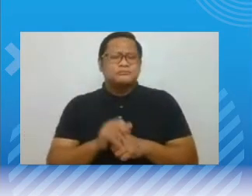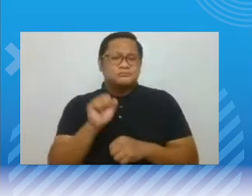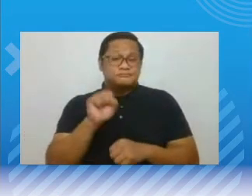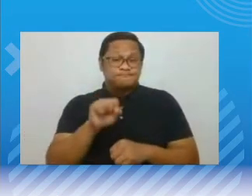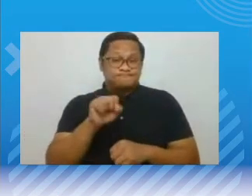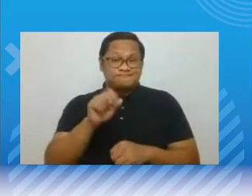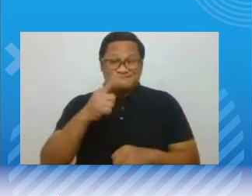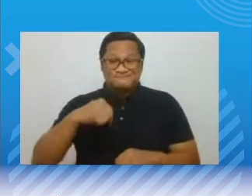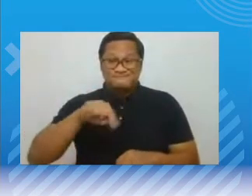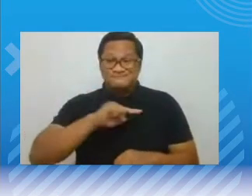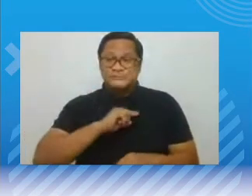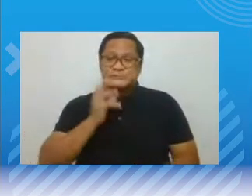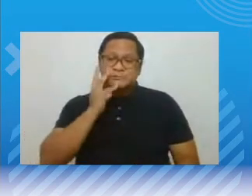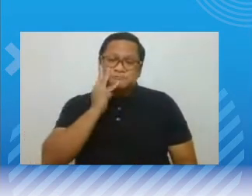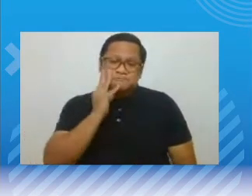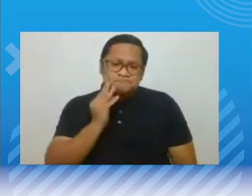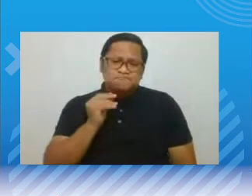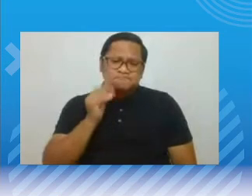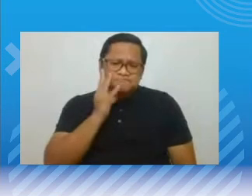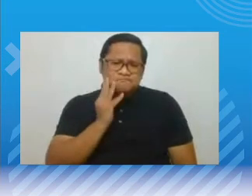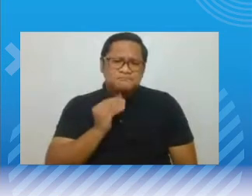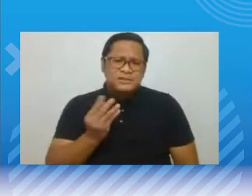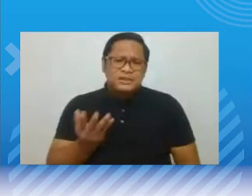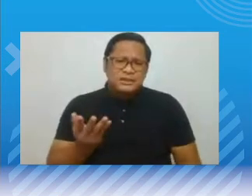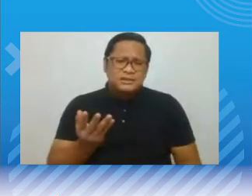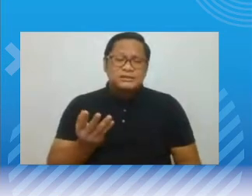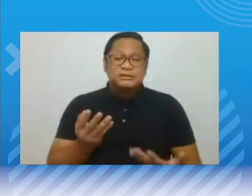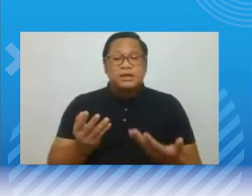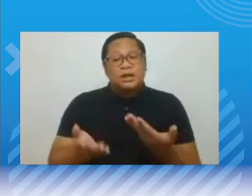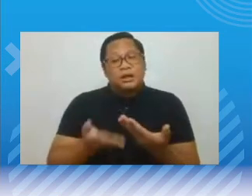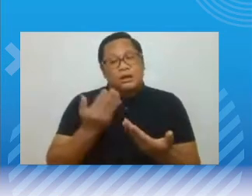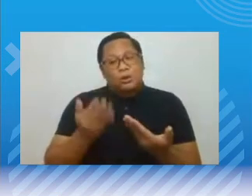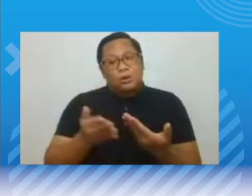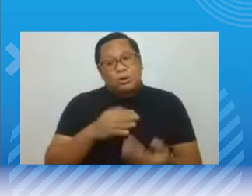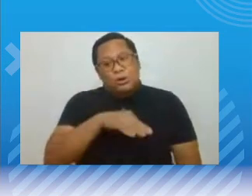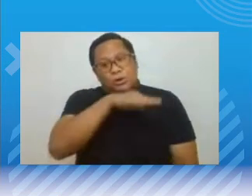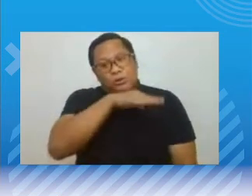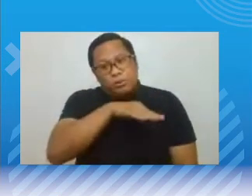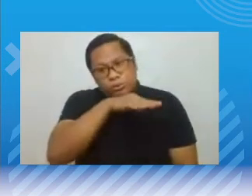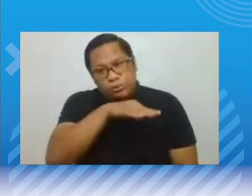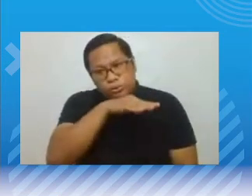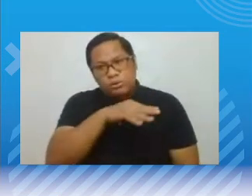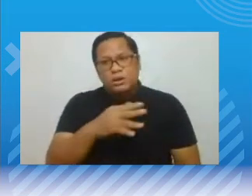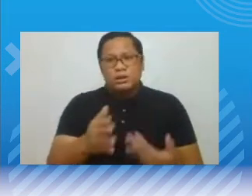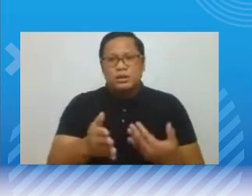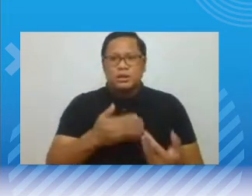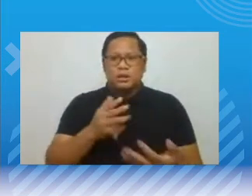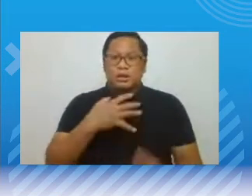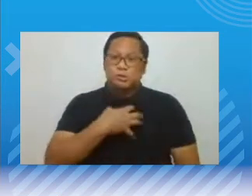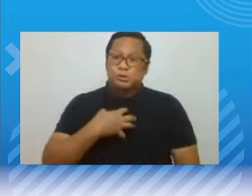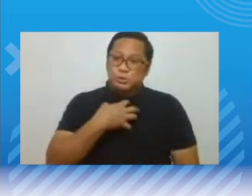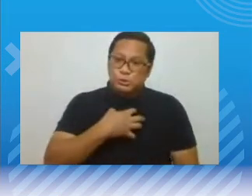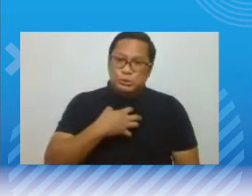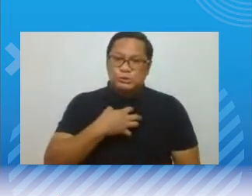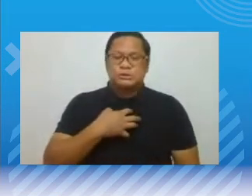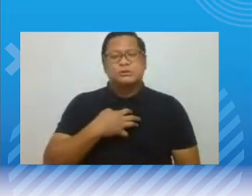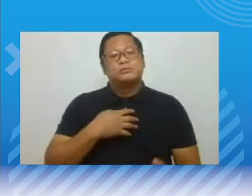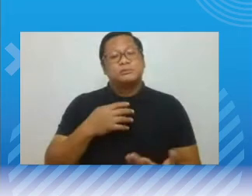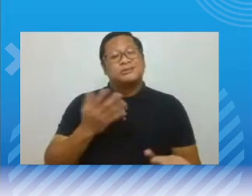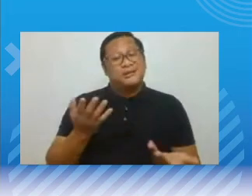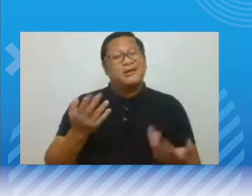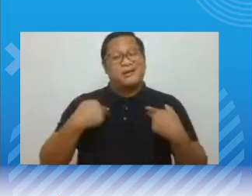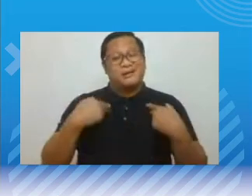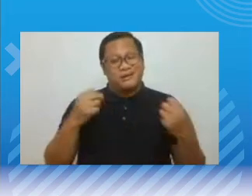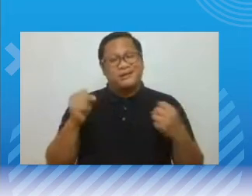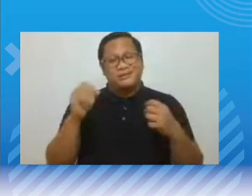tayo nakakaranas ng madaling mapagod, madaling mairita because of this crisis. And then